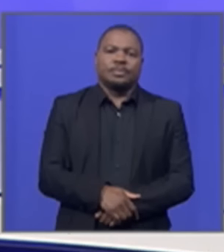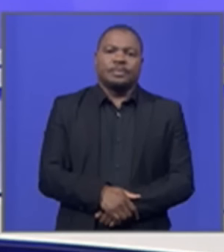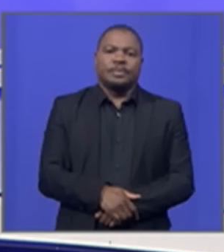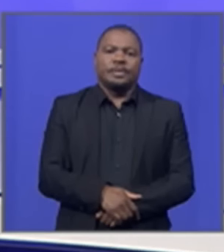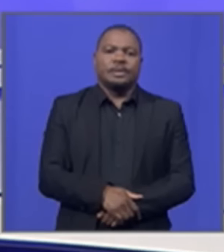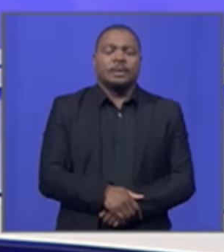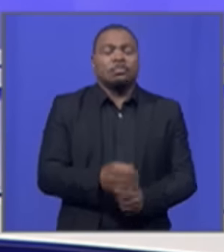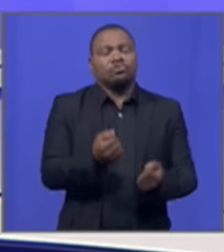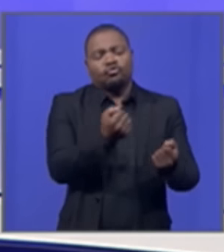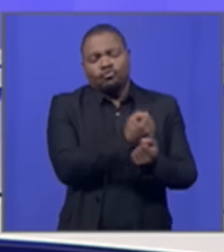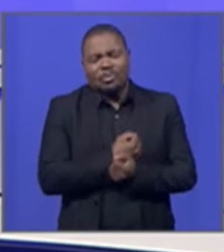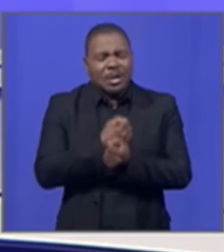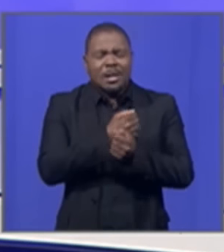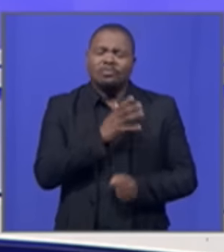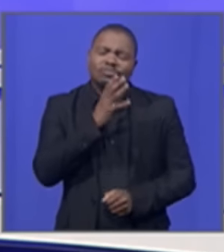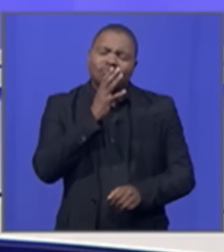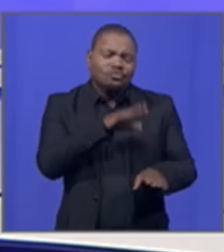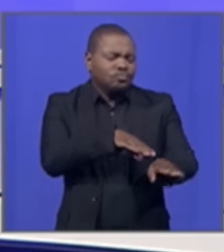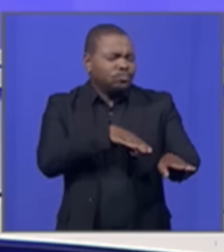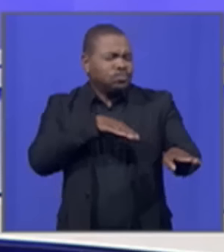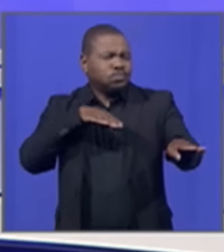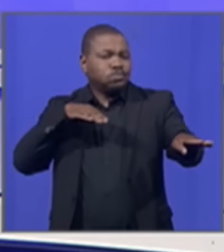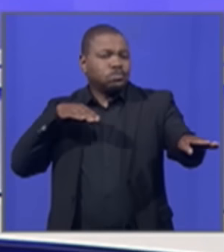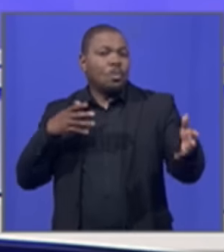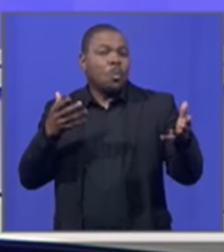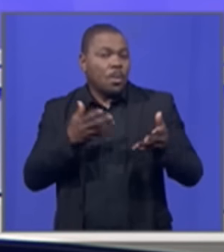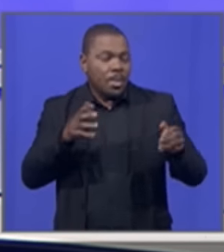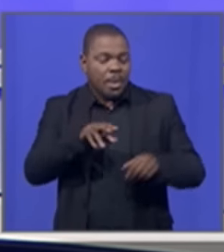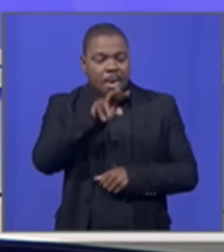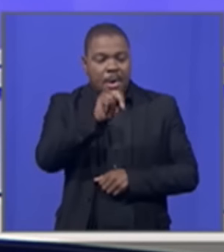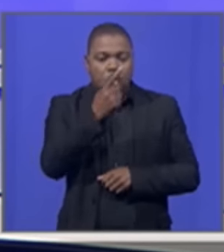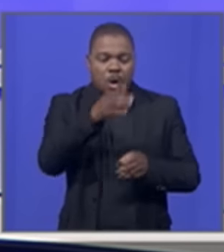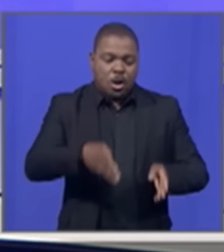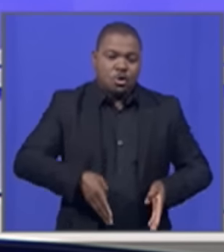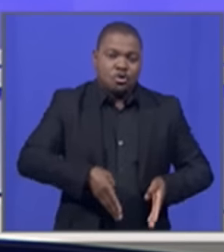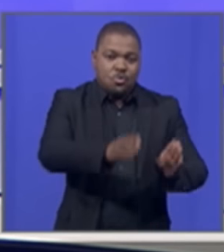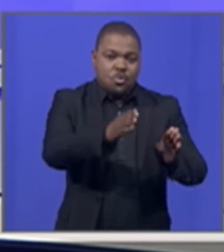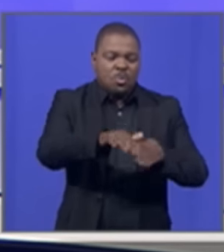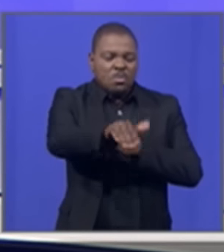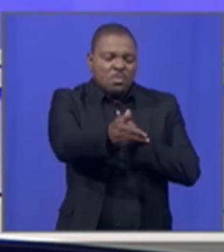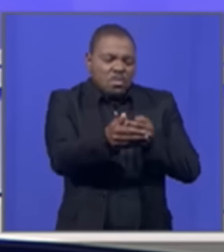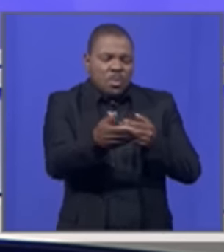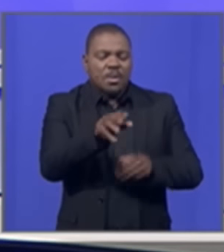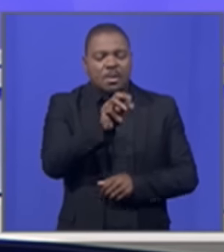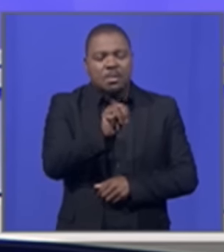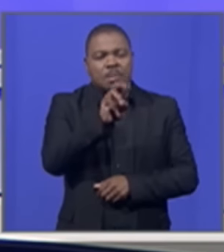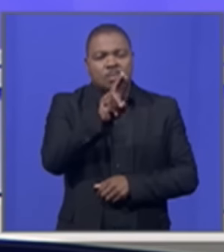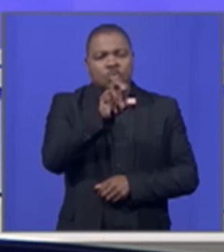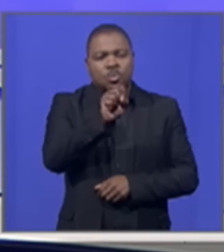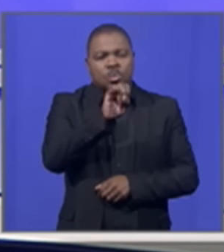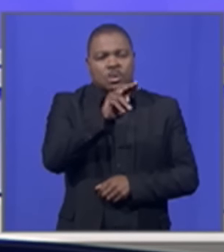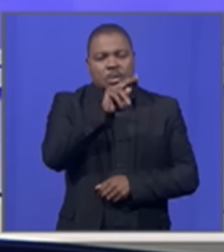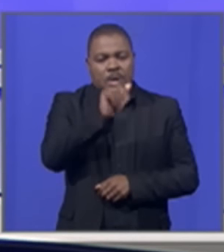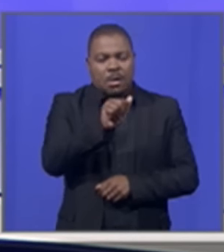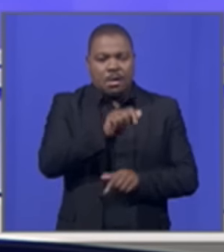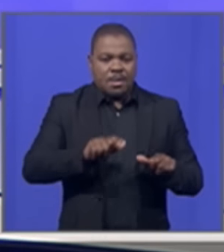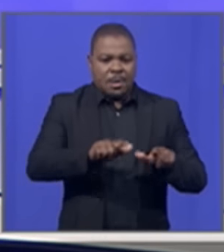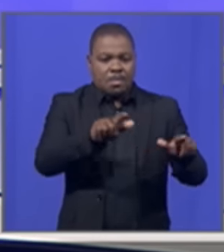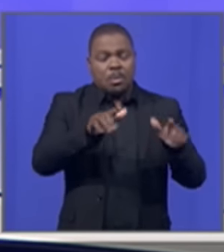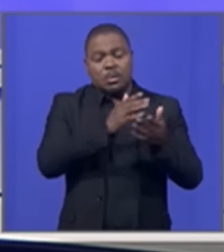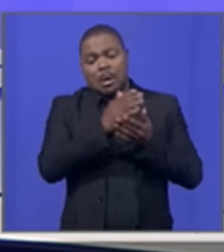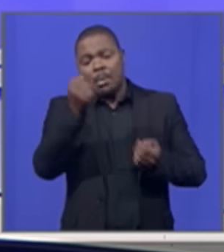Magologolo a dilori ya šaretšwe pitlaganong ya moela wa sephetepete mileng wa lephefo wa N1 kgauswi le Mosina ka Limpopo le go šitiša baotledi